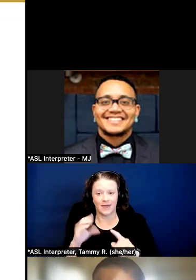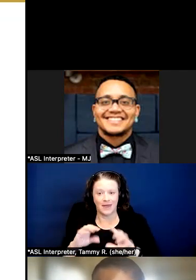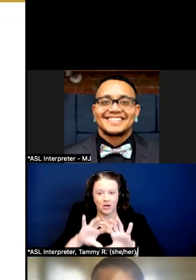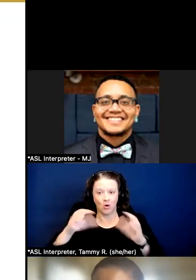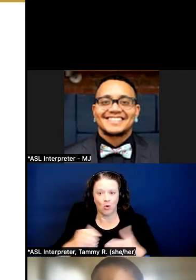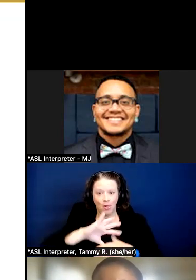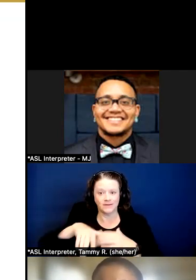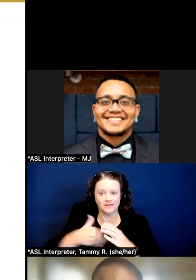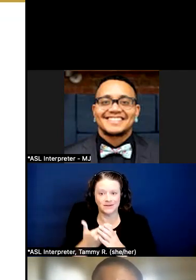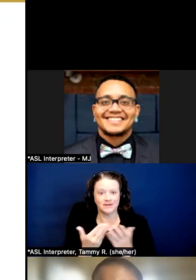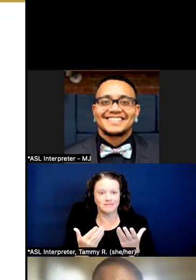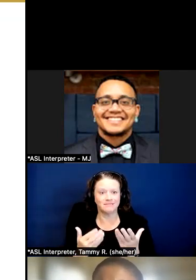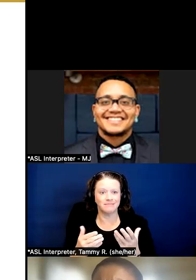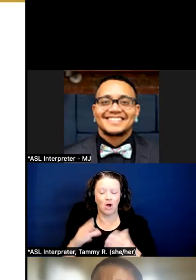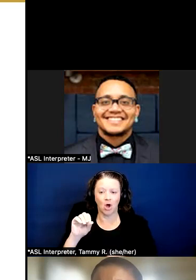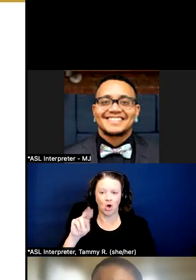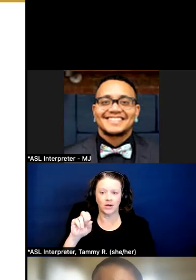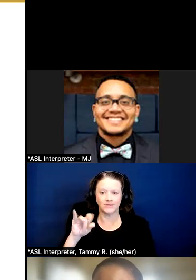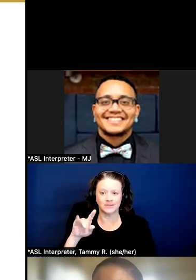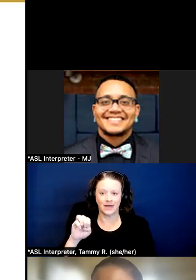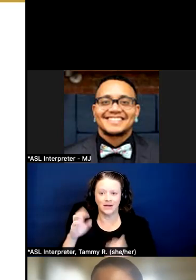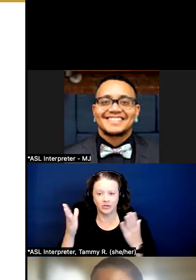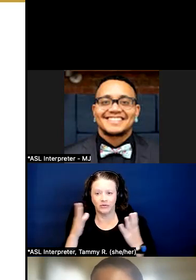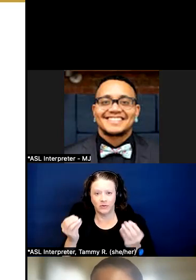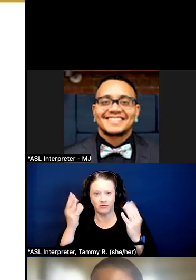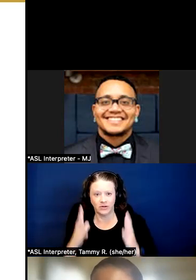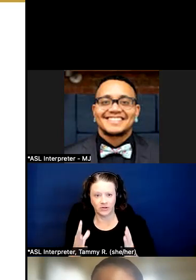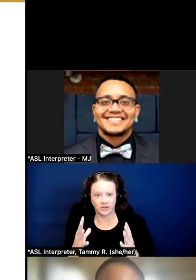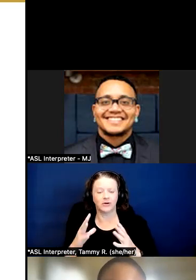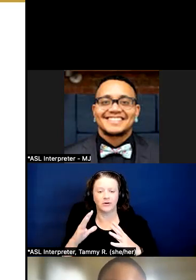provision model, which is implemented by Ainda Young.